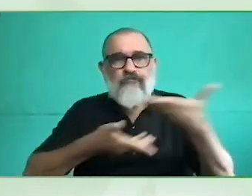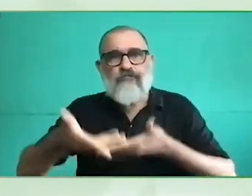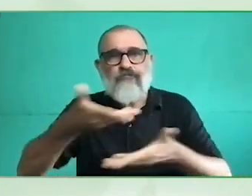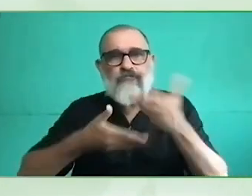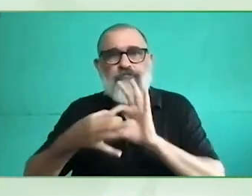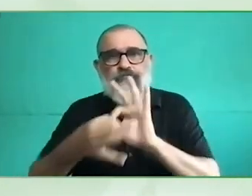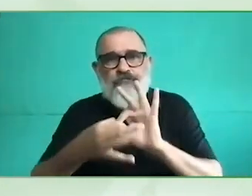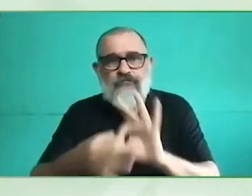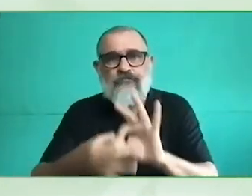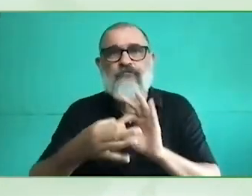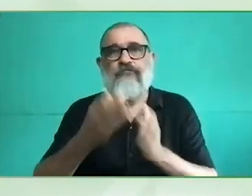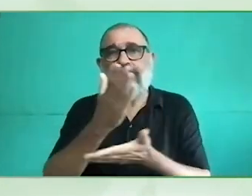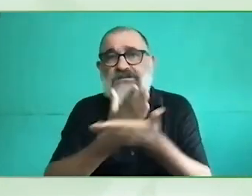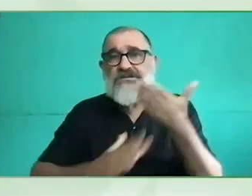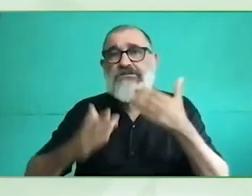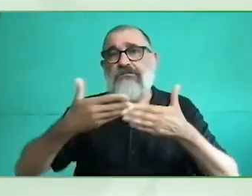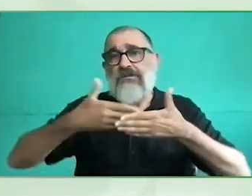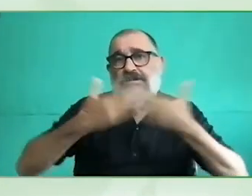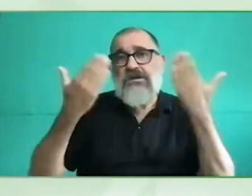there was COVID. COVID.